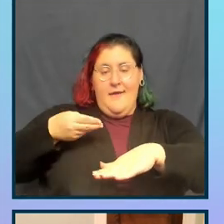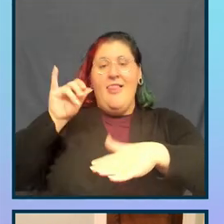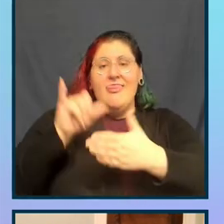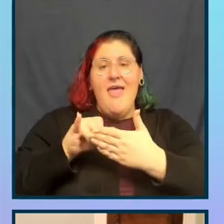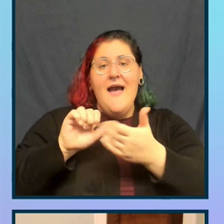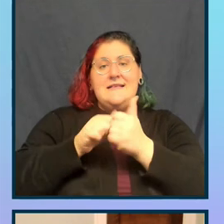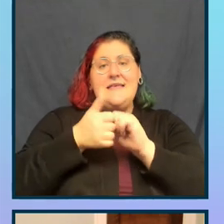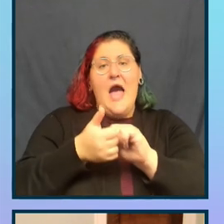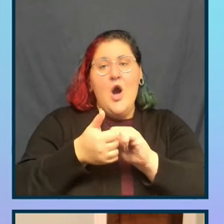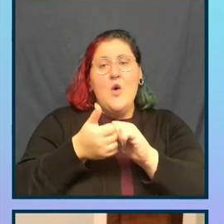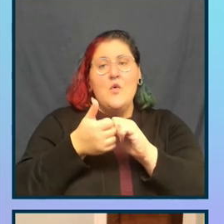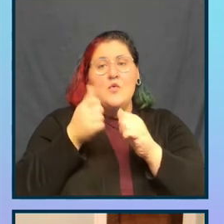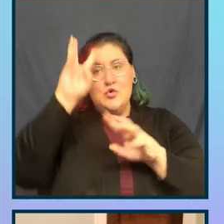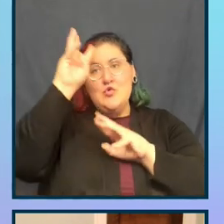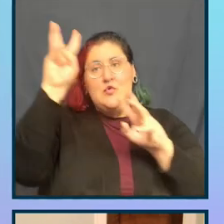content.